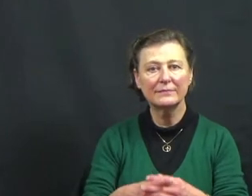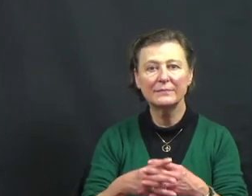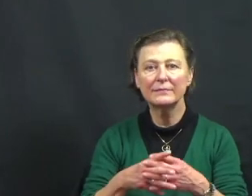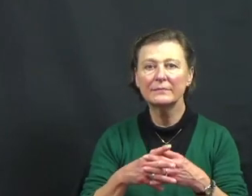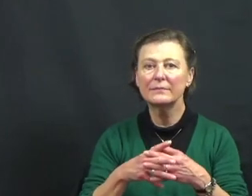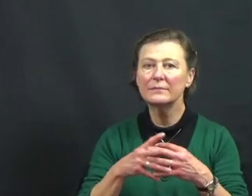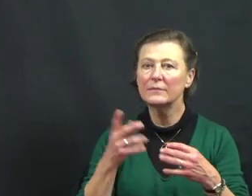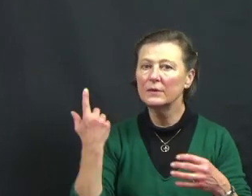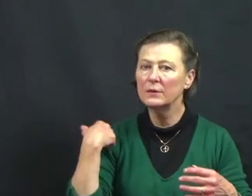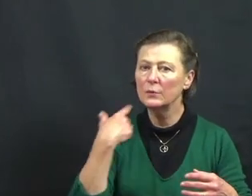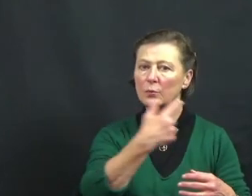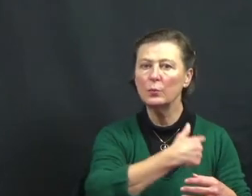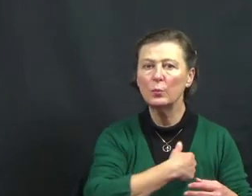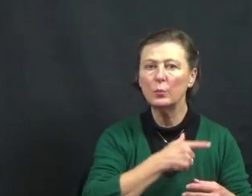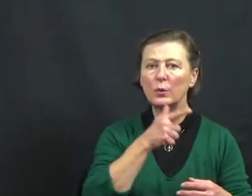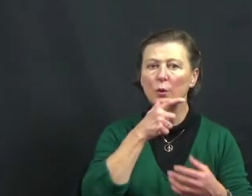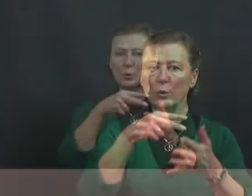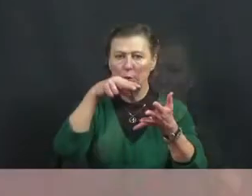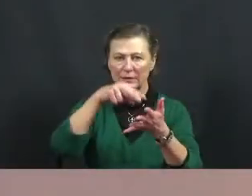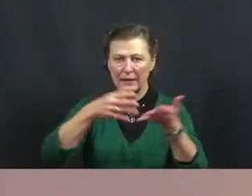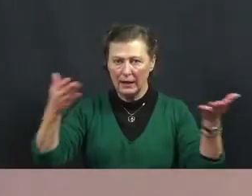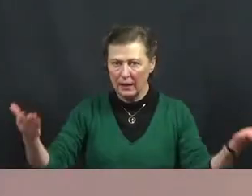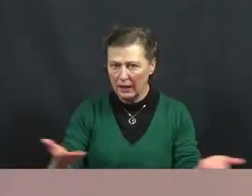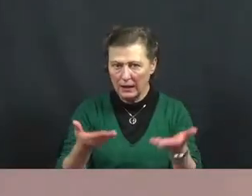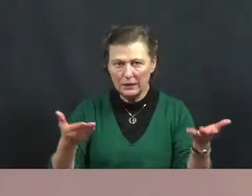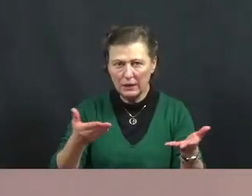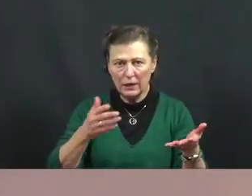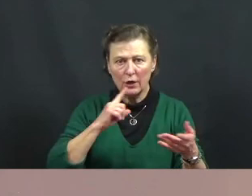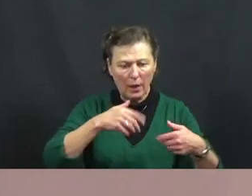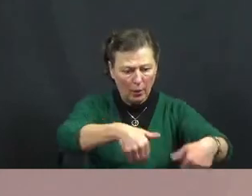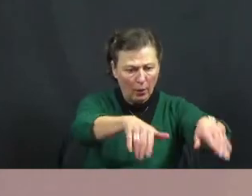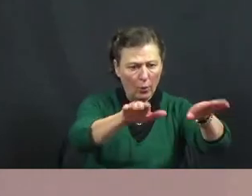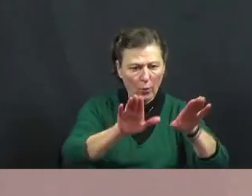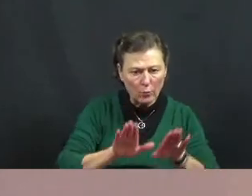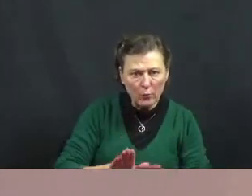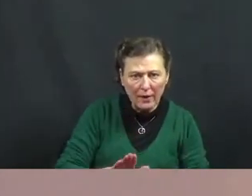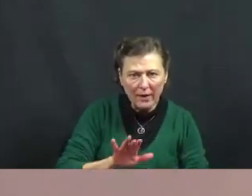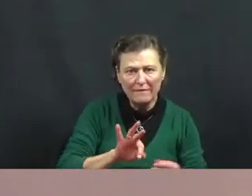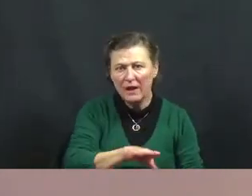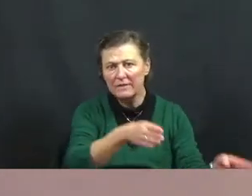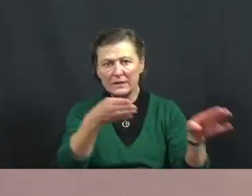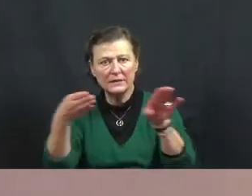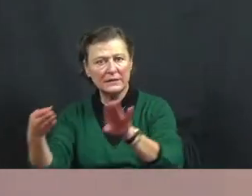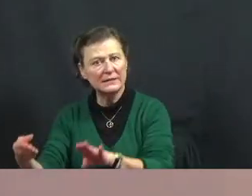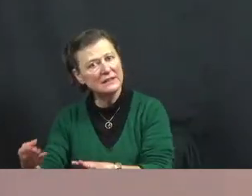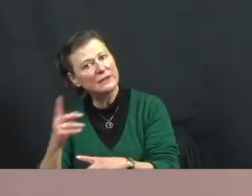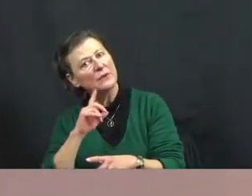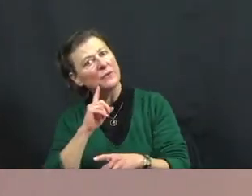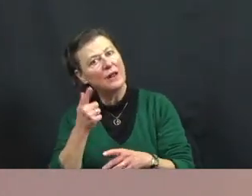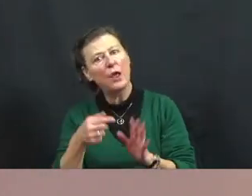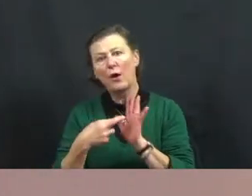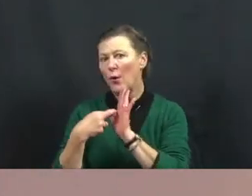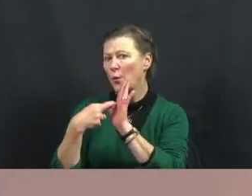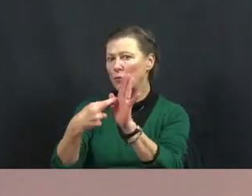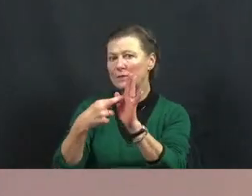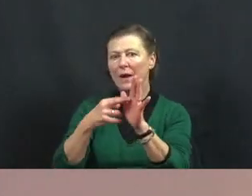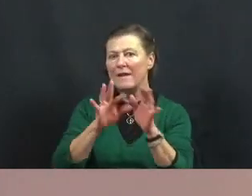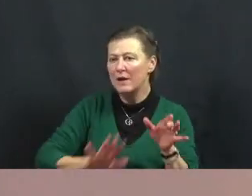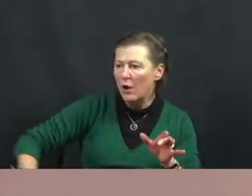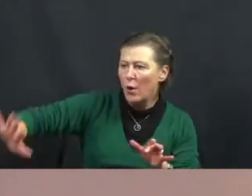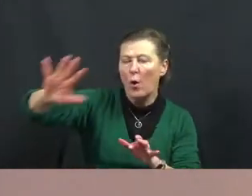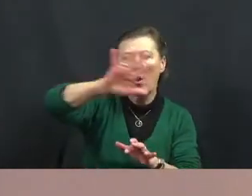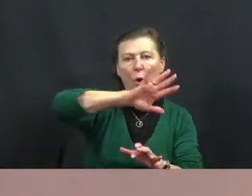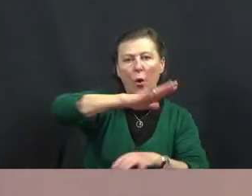We who stand here at the grave of the deceased are, in a sense, the representatives of an entire